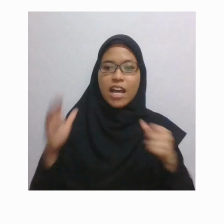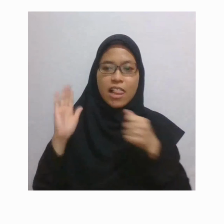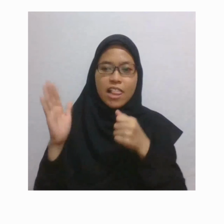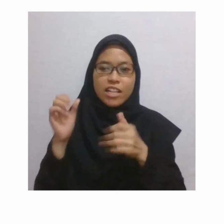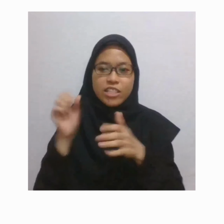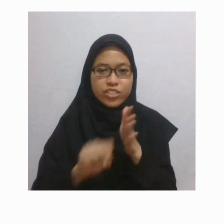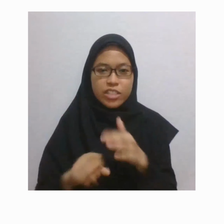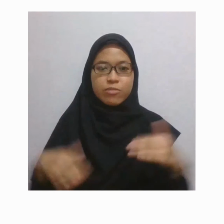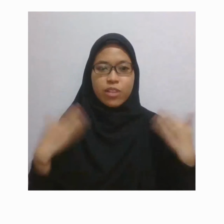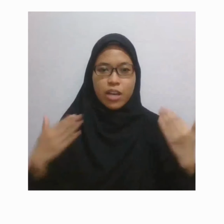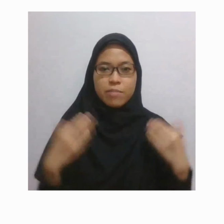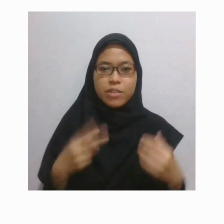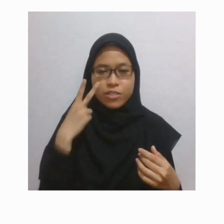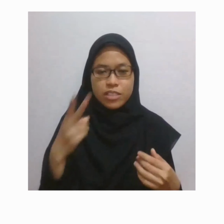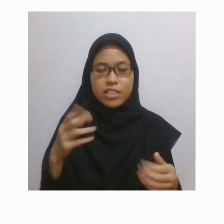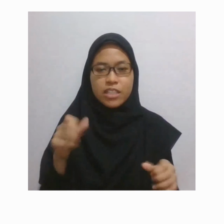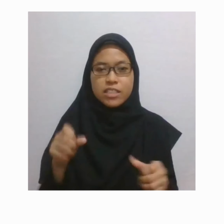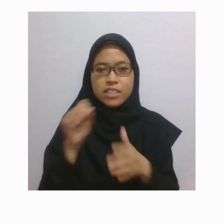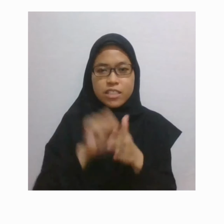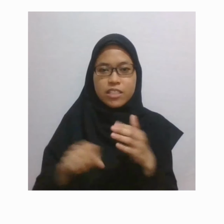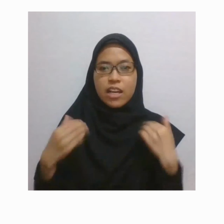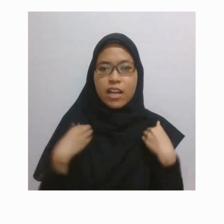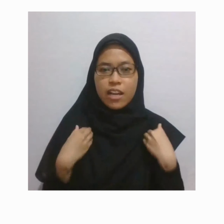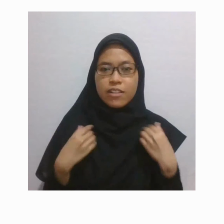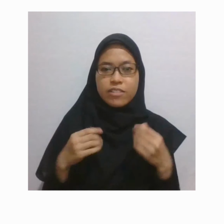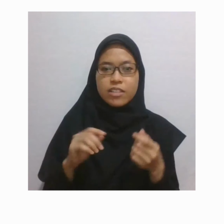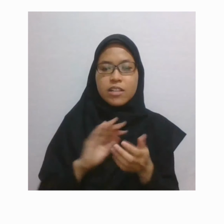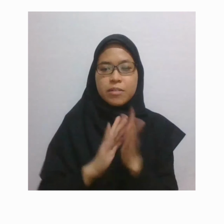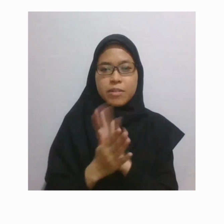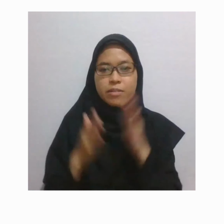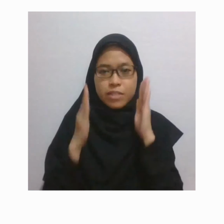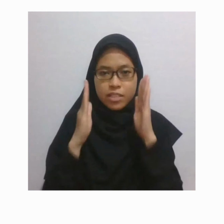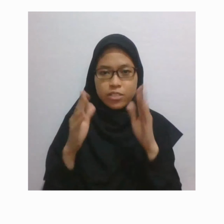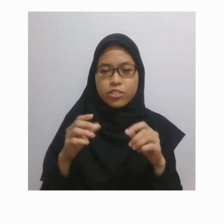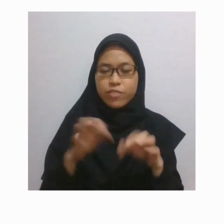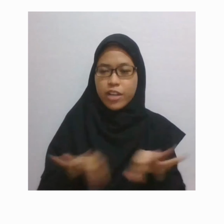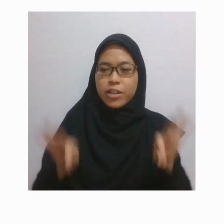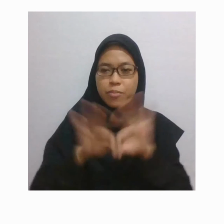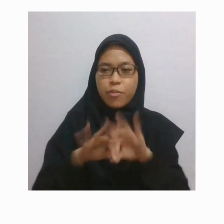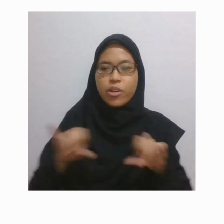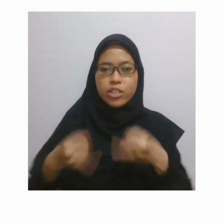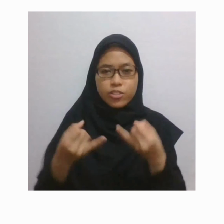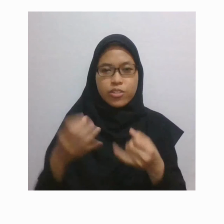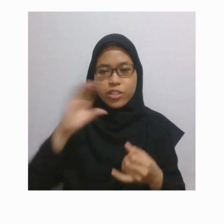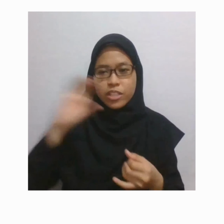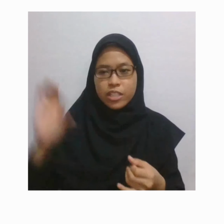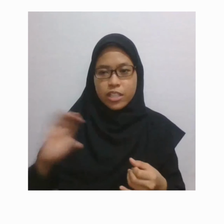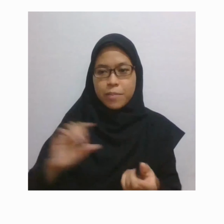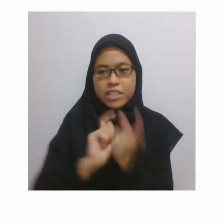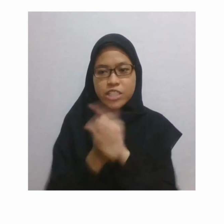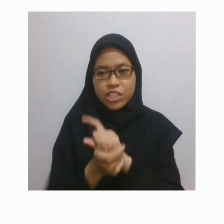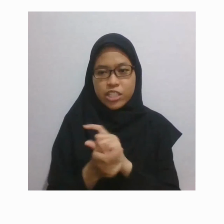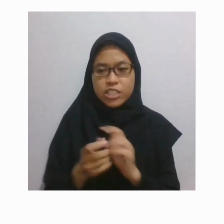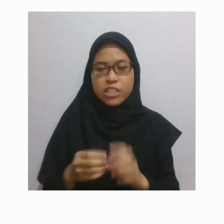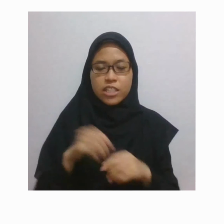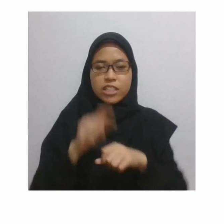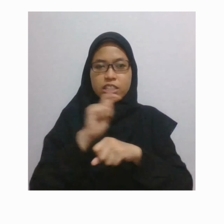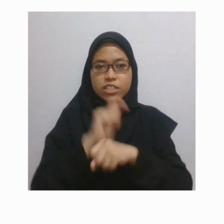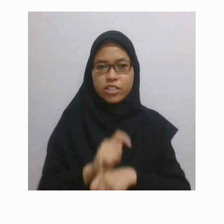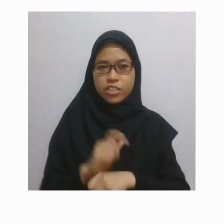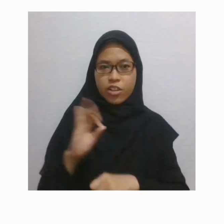so glad also to see that this lecture series has been turning attention to this very critical issue around climate change. Now, in the tradition